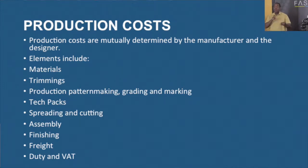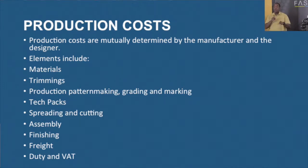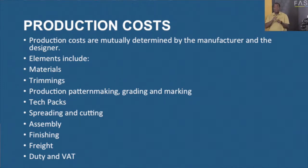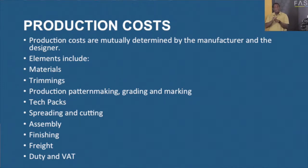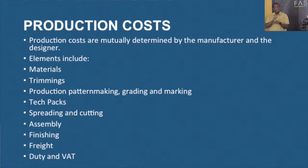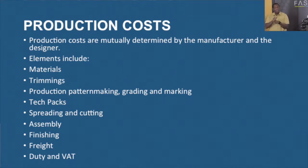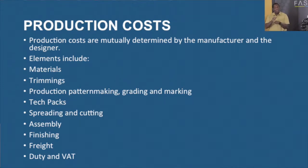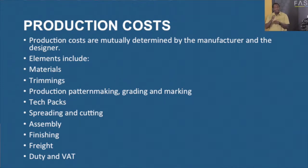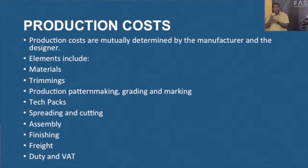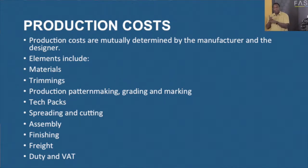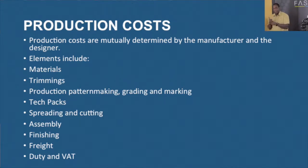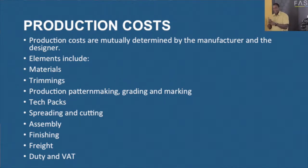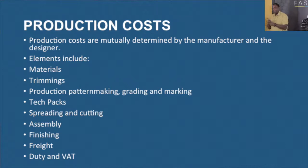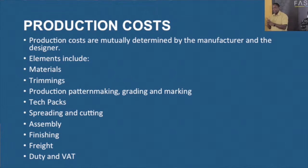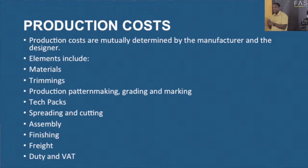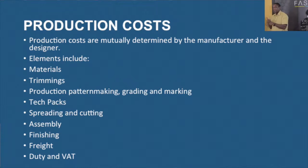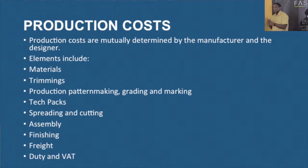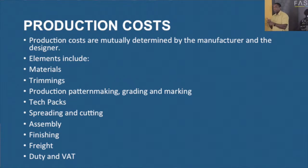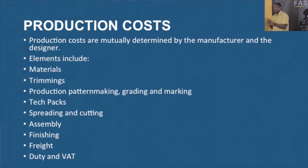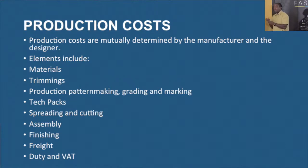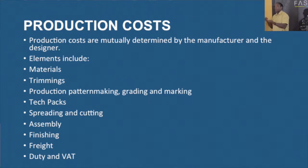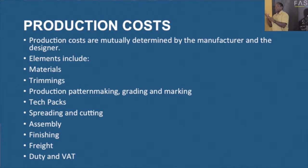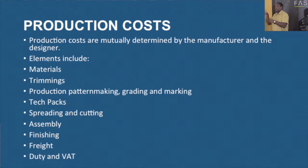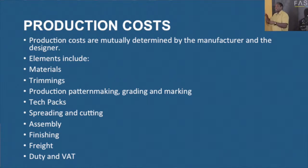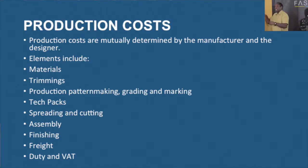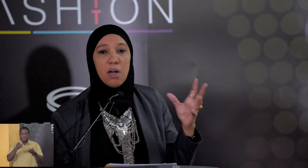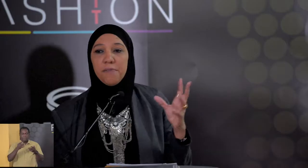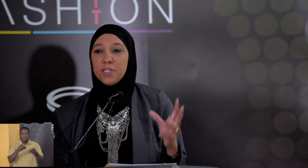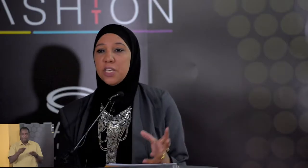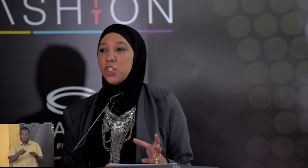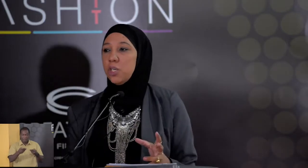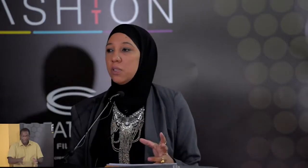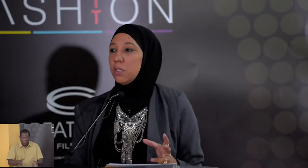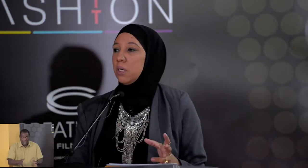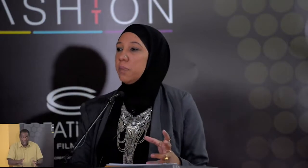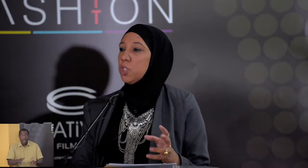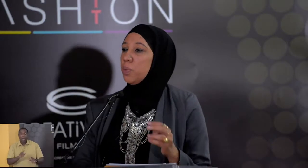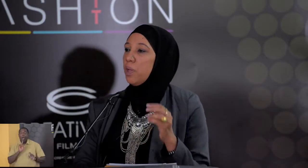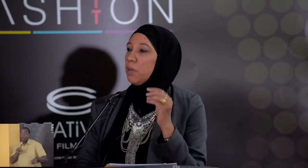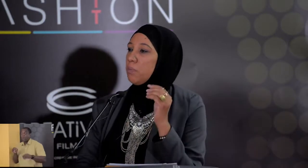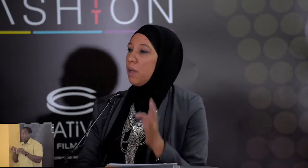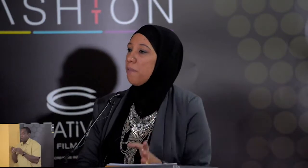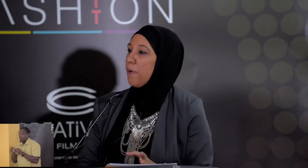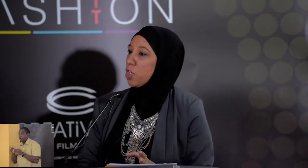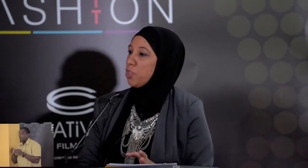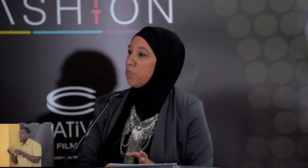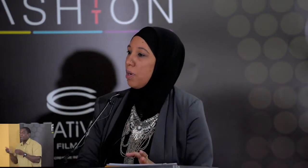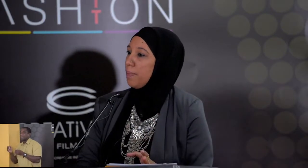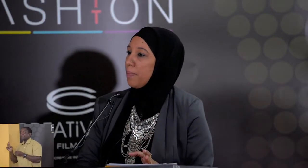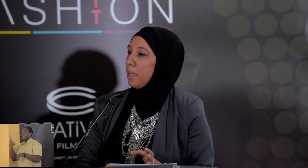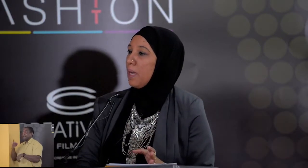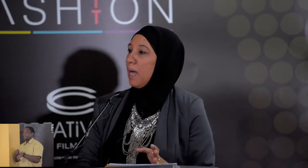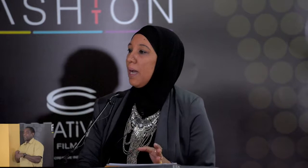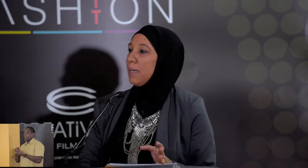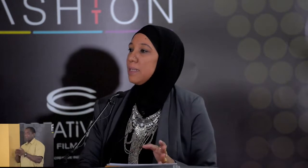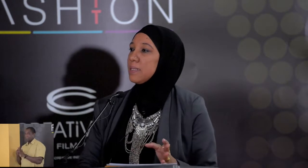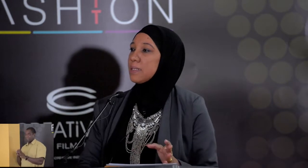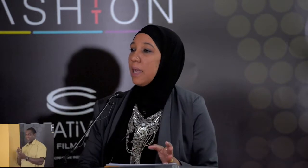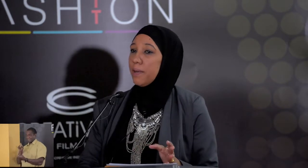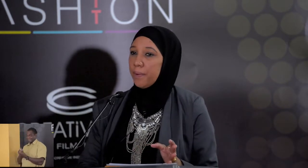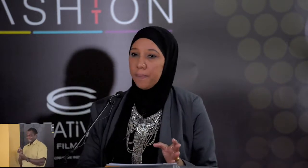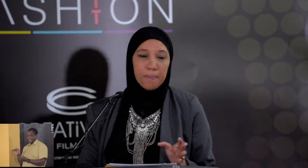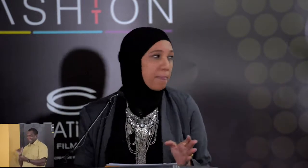determine production costs. And this is, a conversation between manufacturer